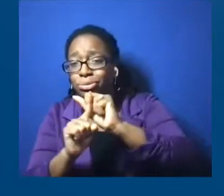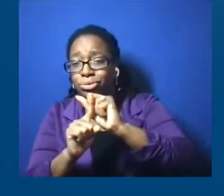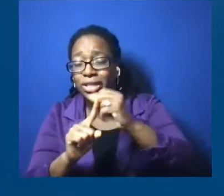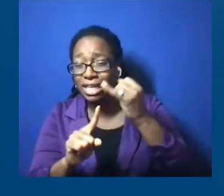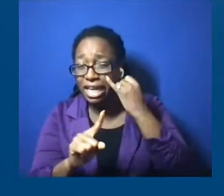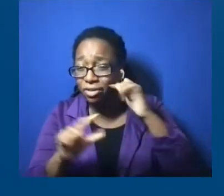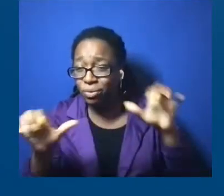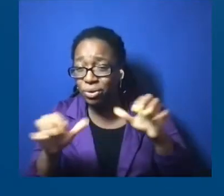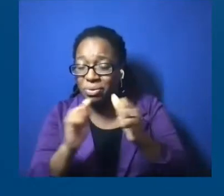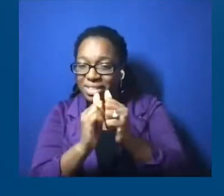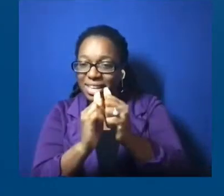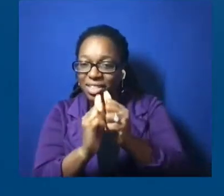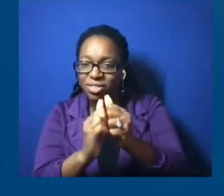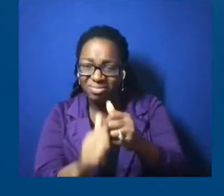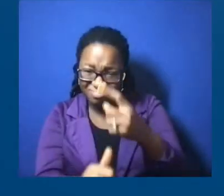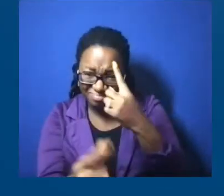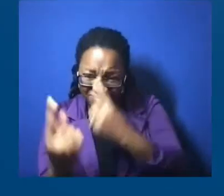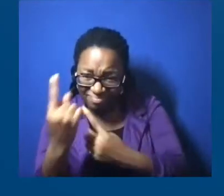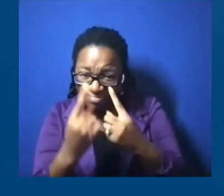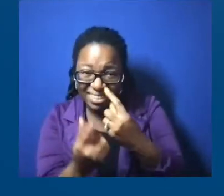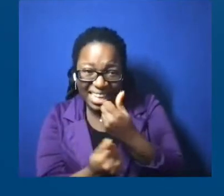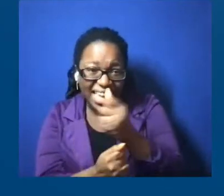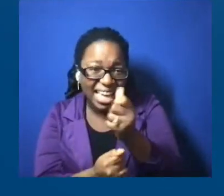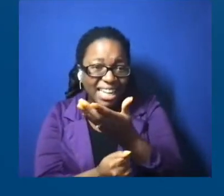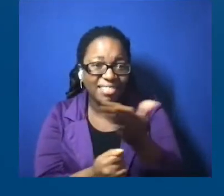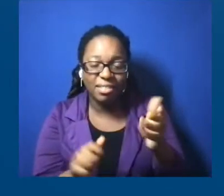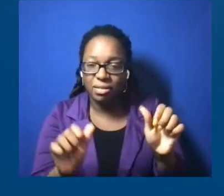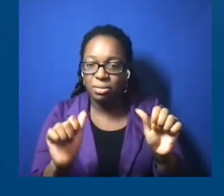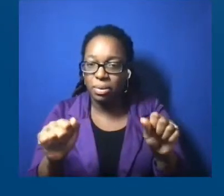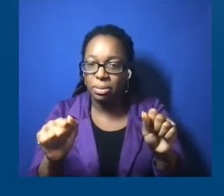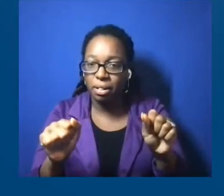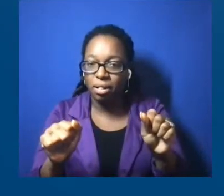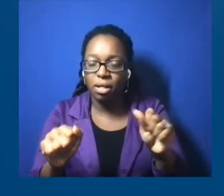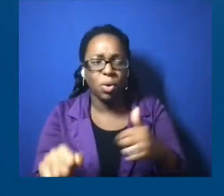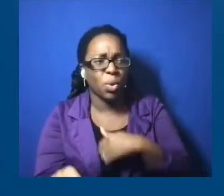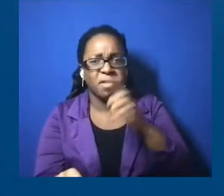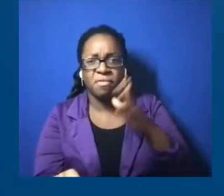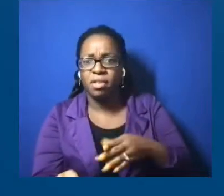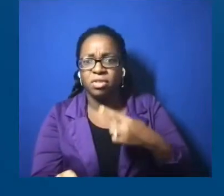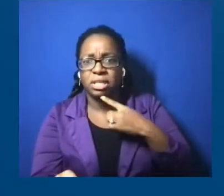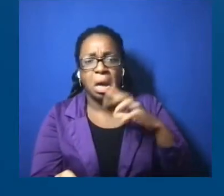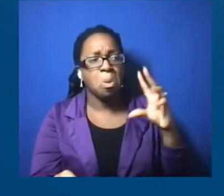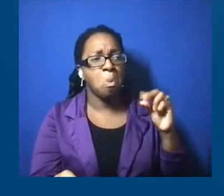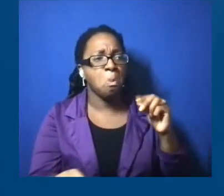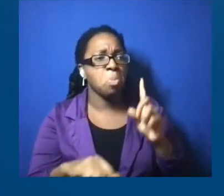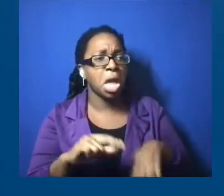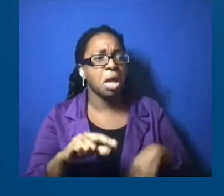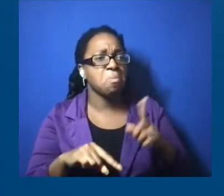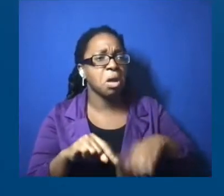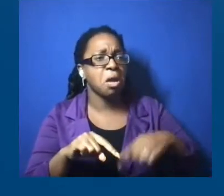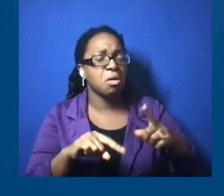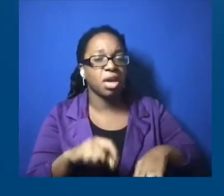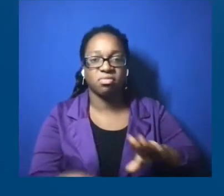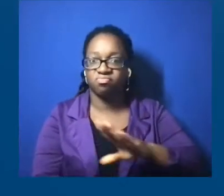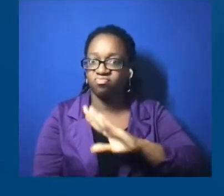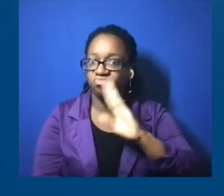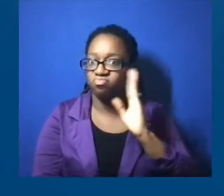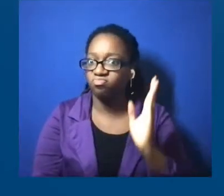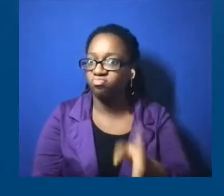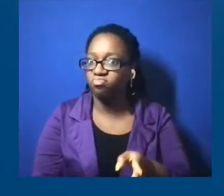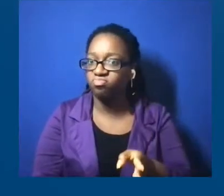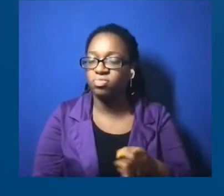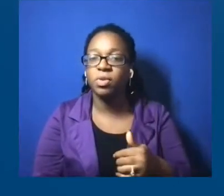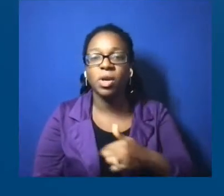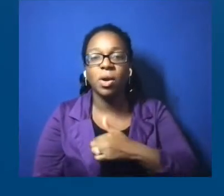is possible for us. There's nothing we've ever said, no, we can't do that. We're the only